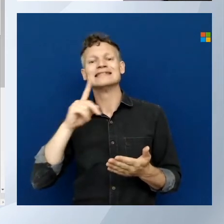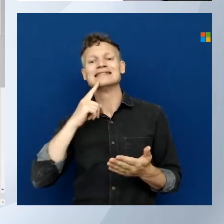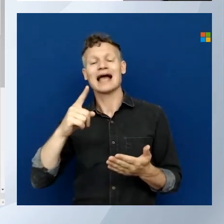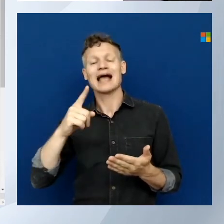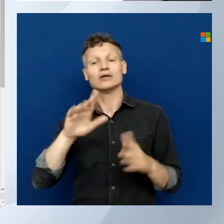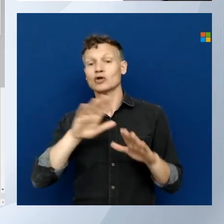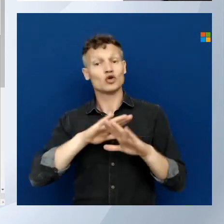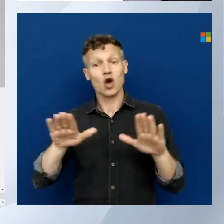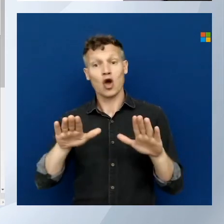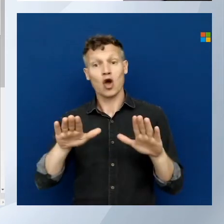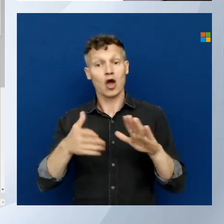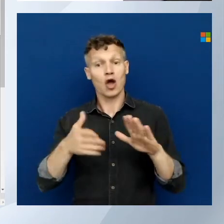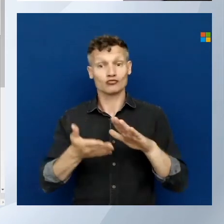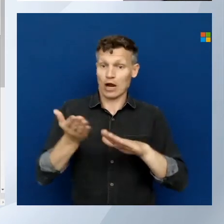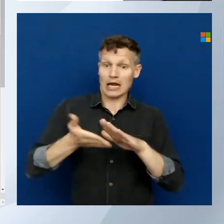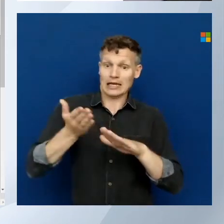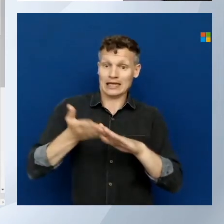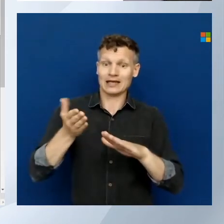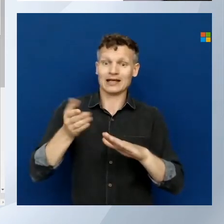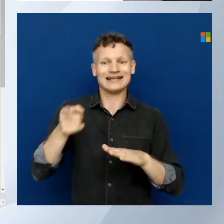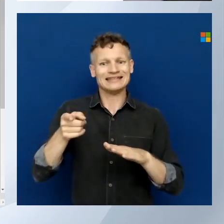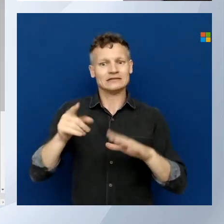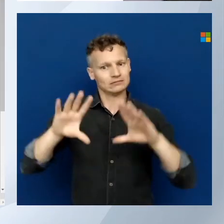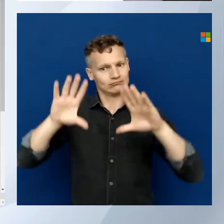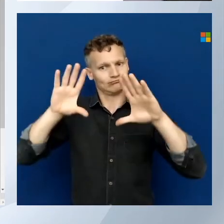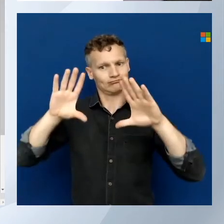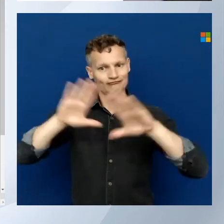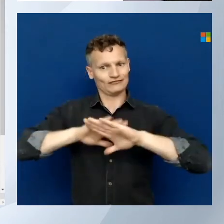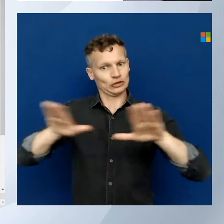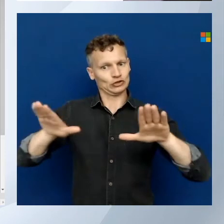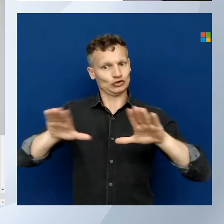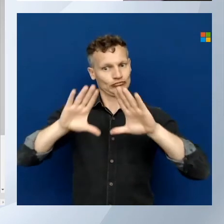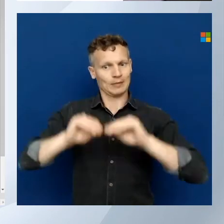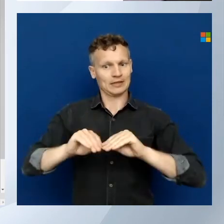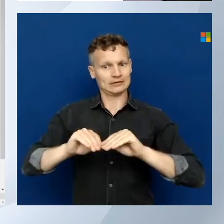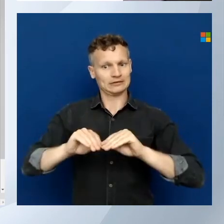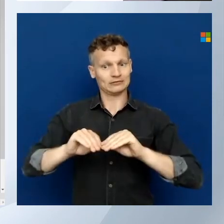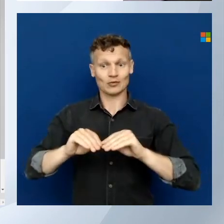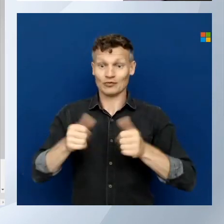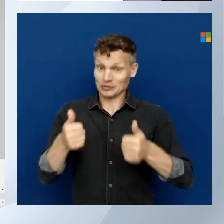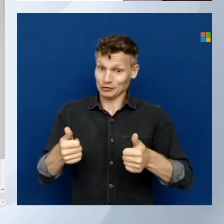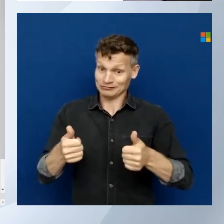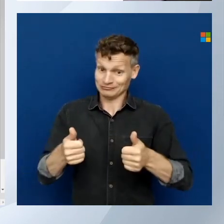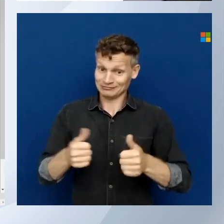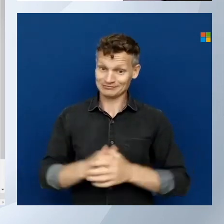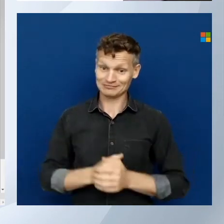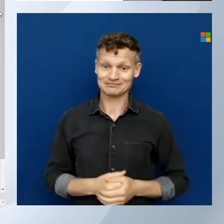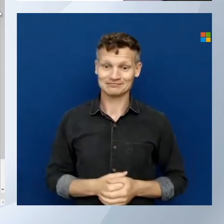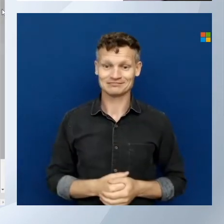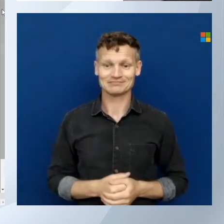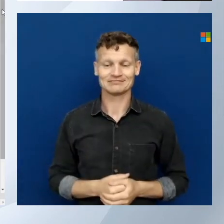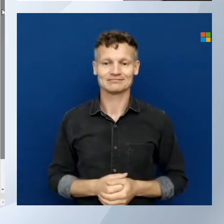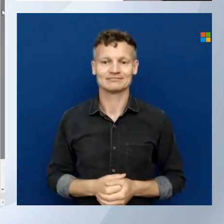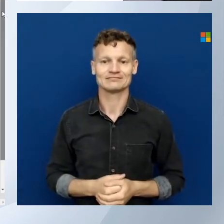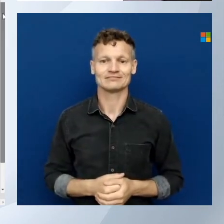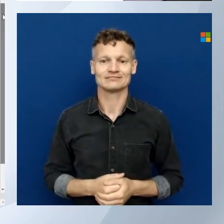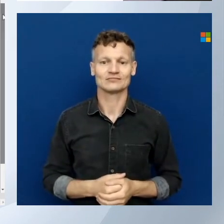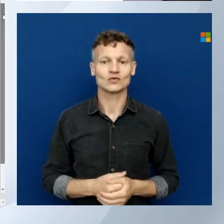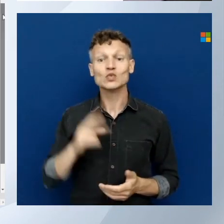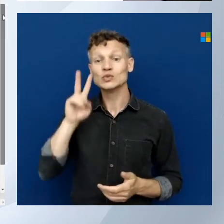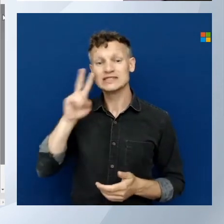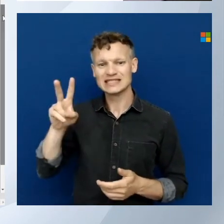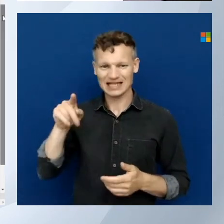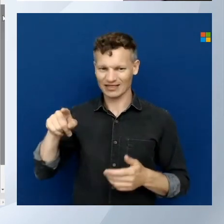which is a good thing. And within the output, I can now see that it gives the output of the